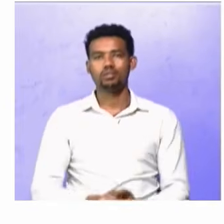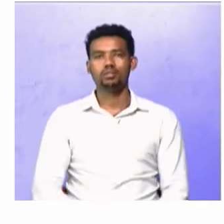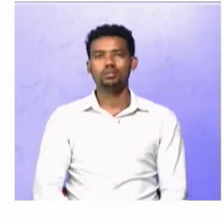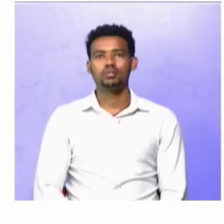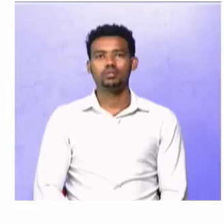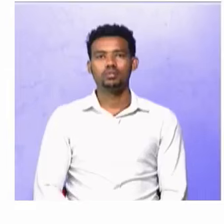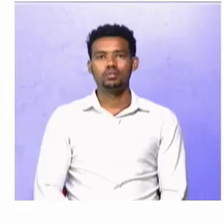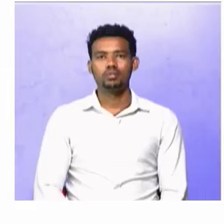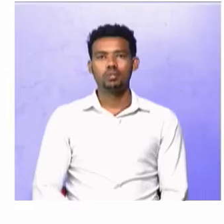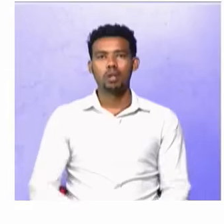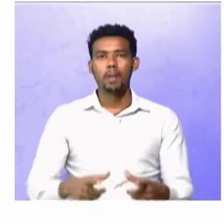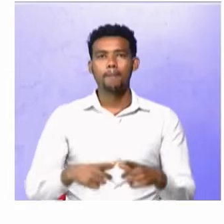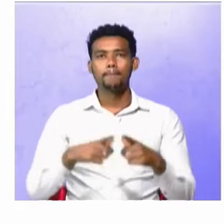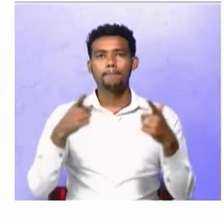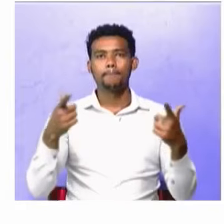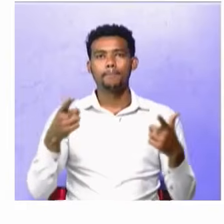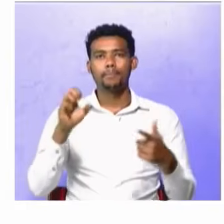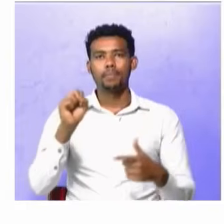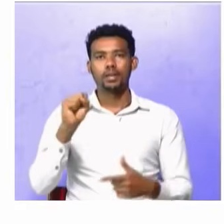biggest.